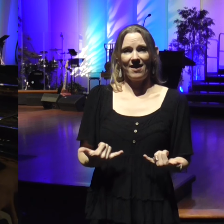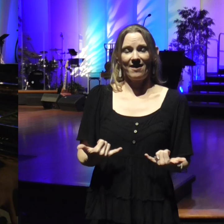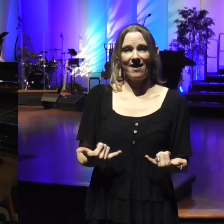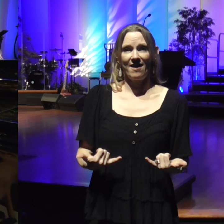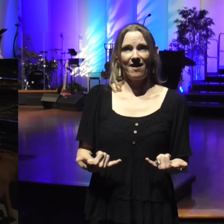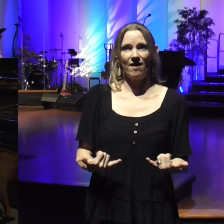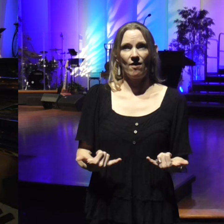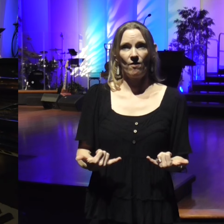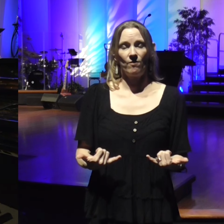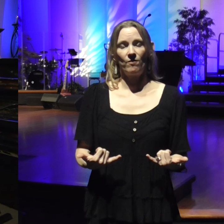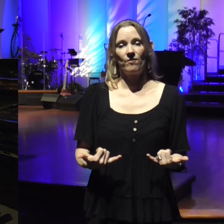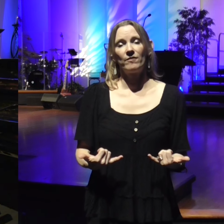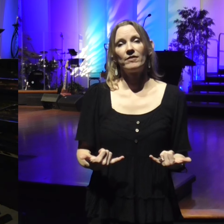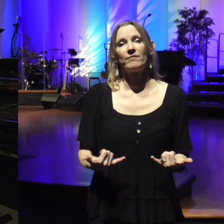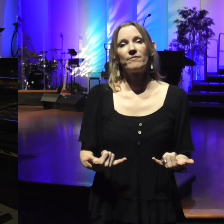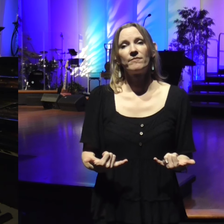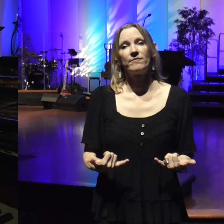now.